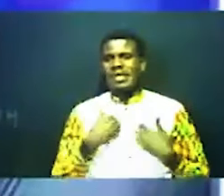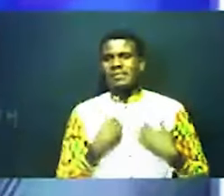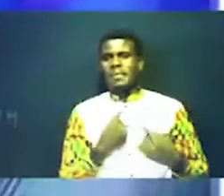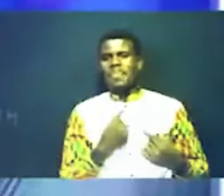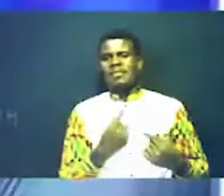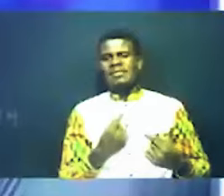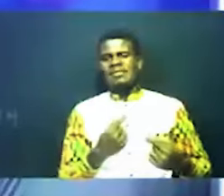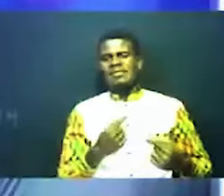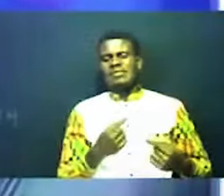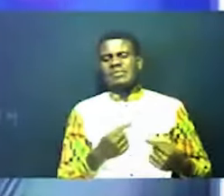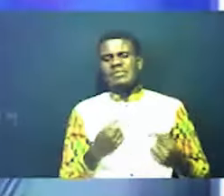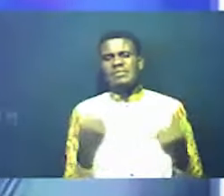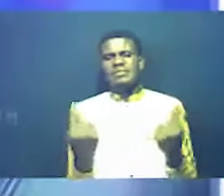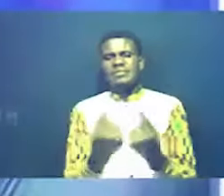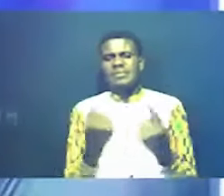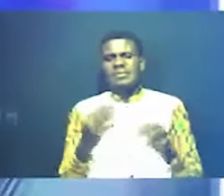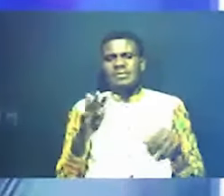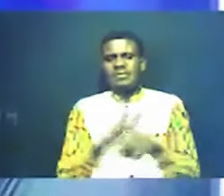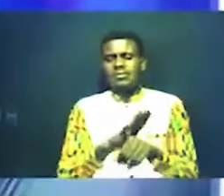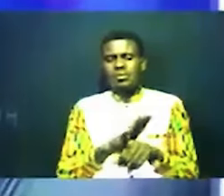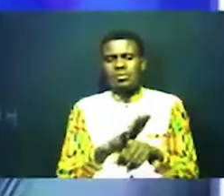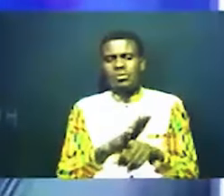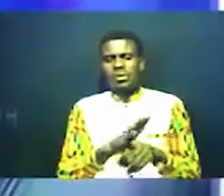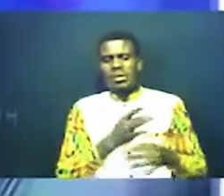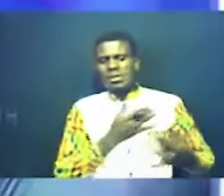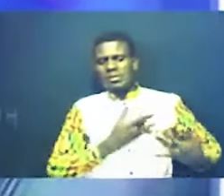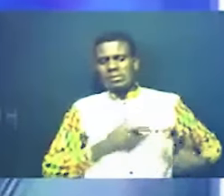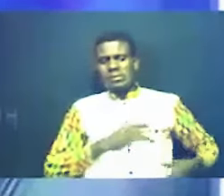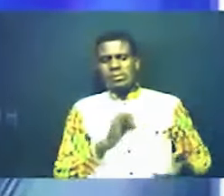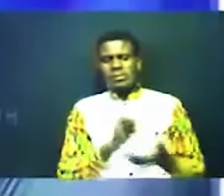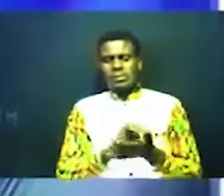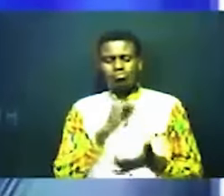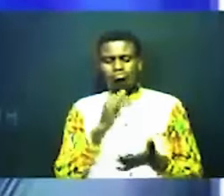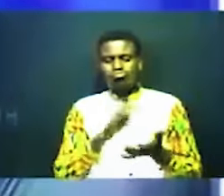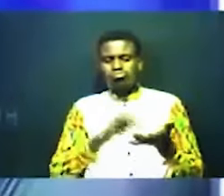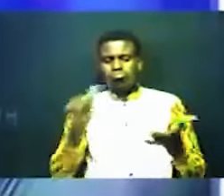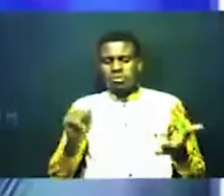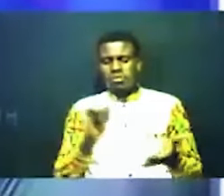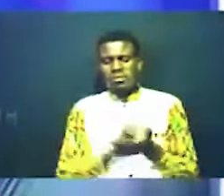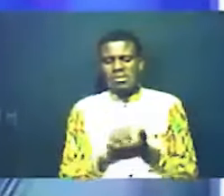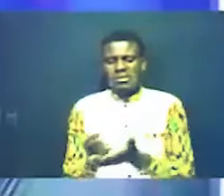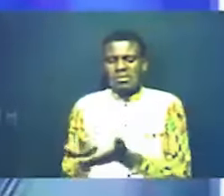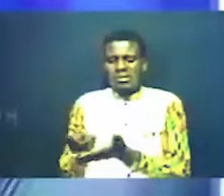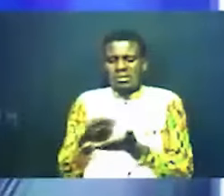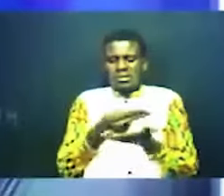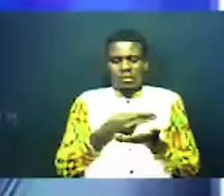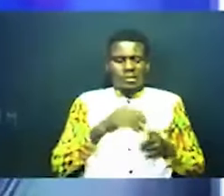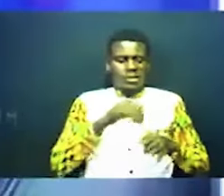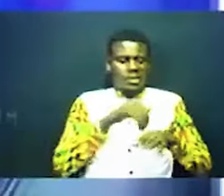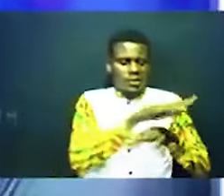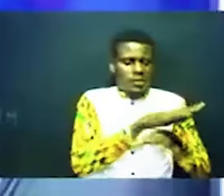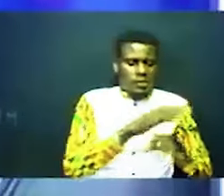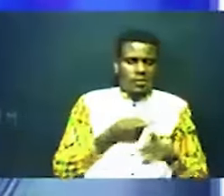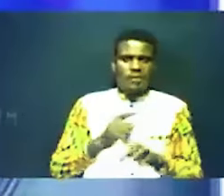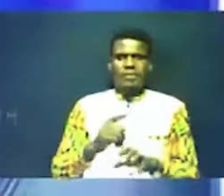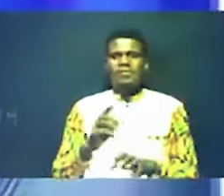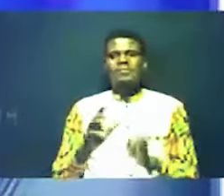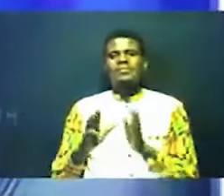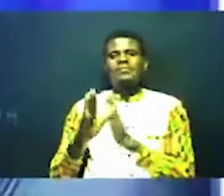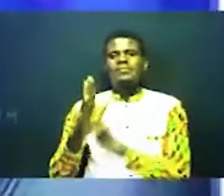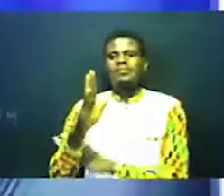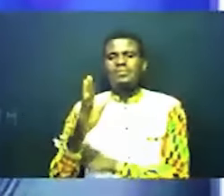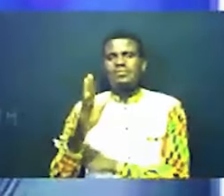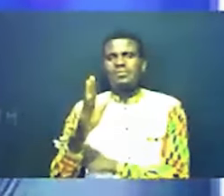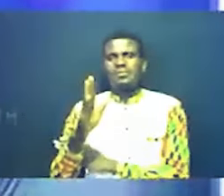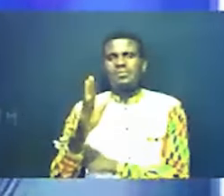heart that turns away from the living God. Monhwe ye enuanom na akoma bone a enyinie